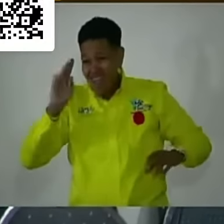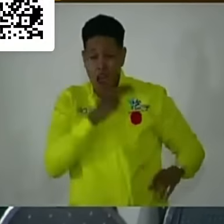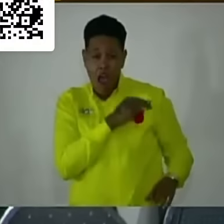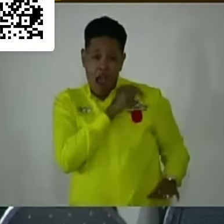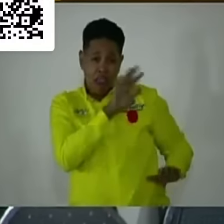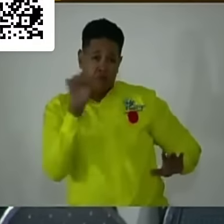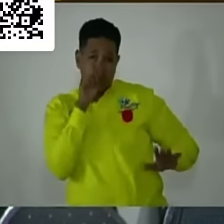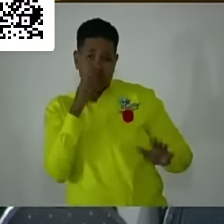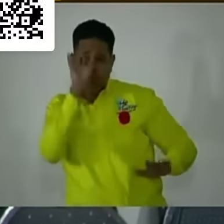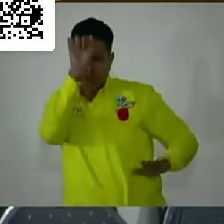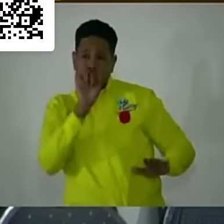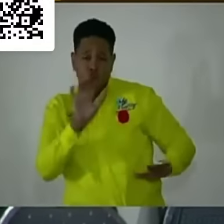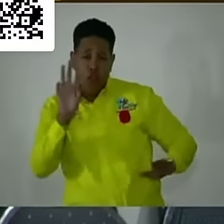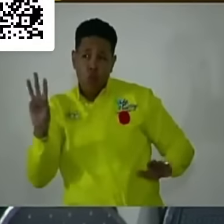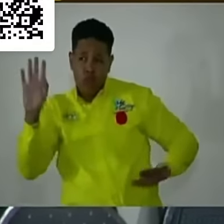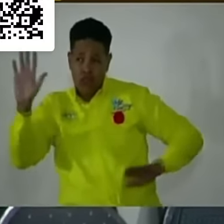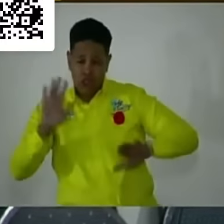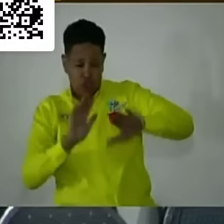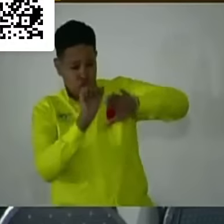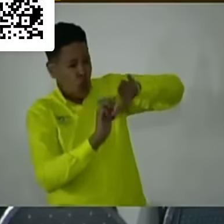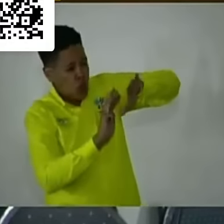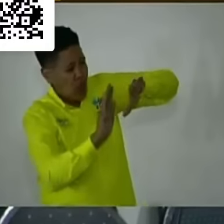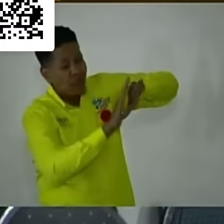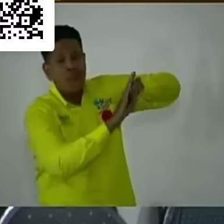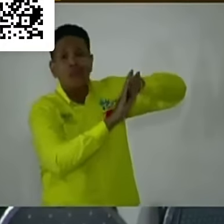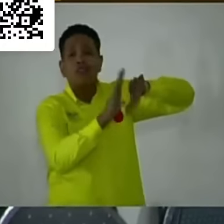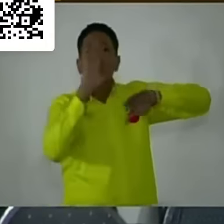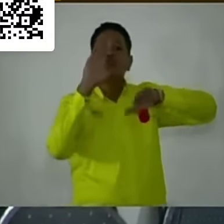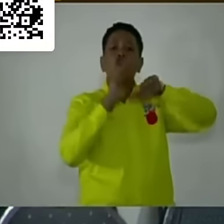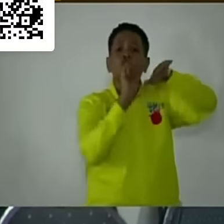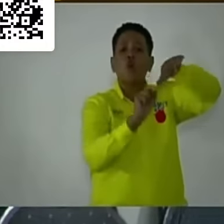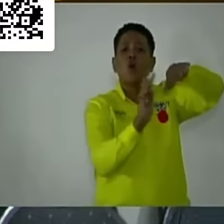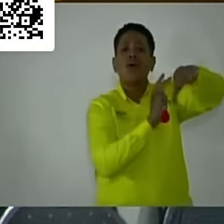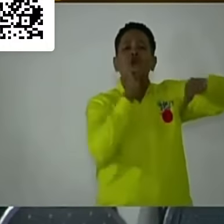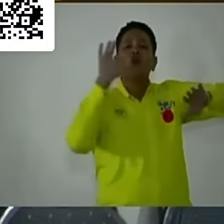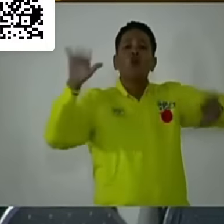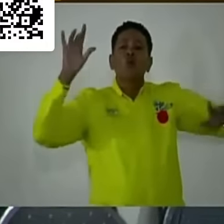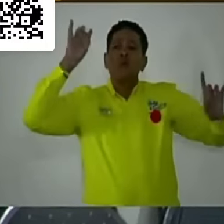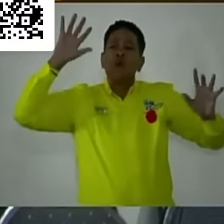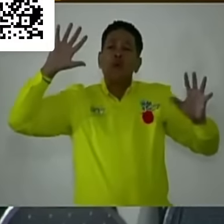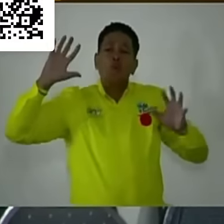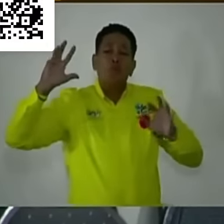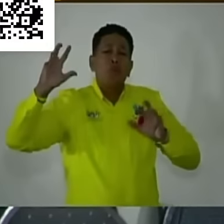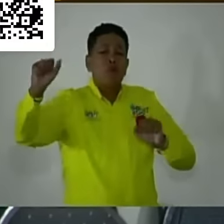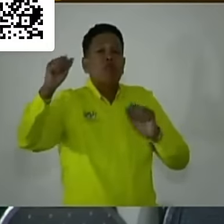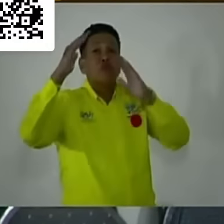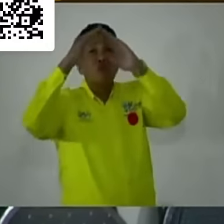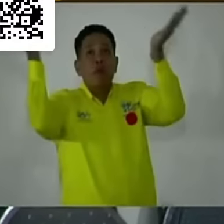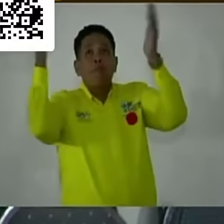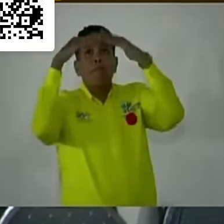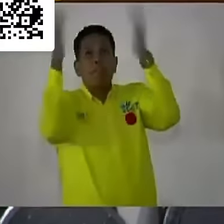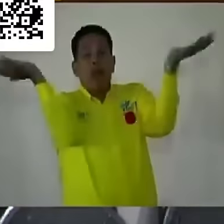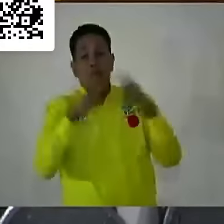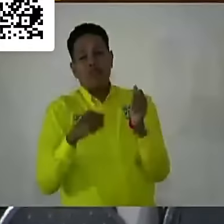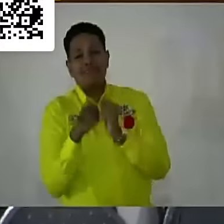on the southern and western belt of the island experienced catastrophic damage to roof and infrastructure, as